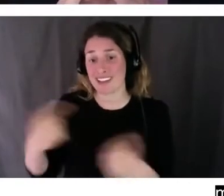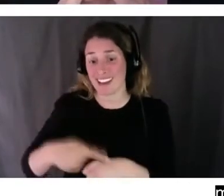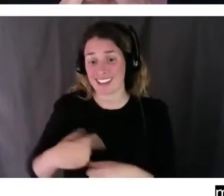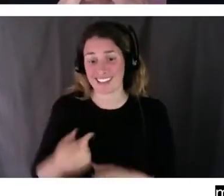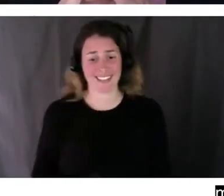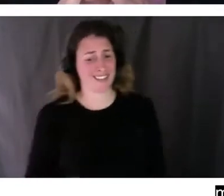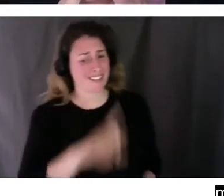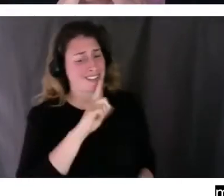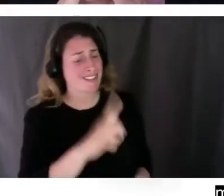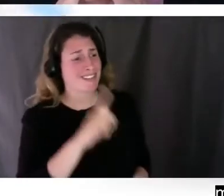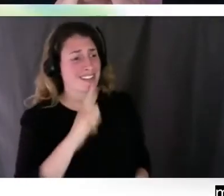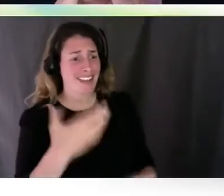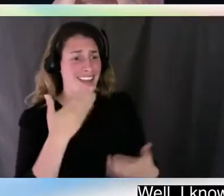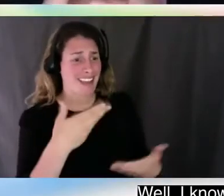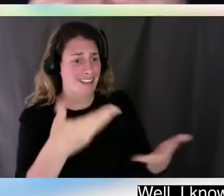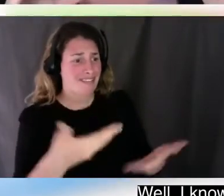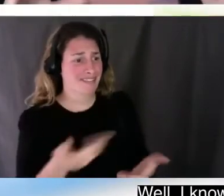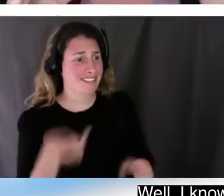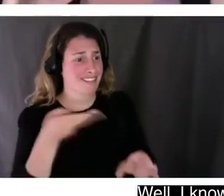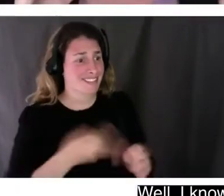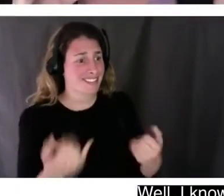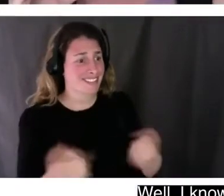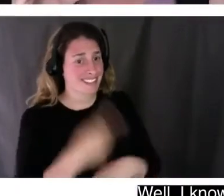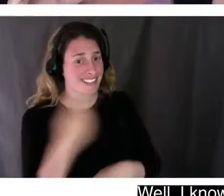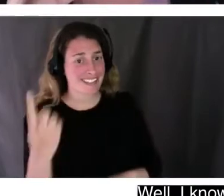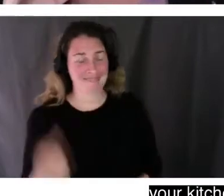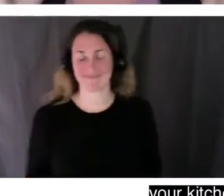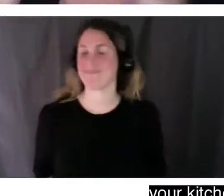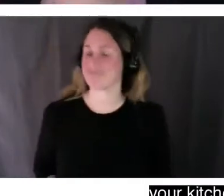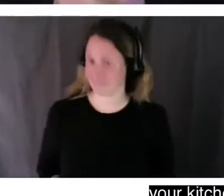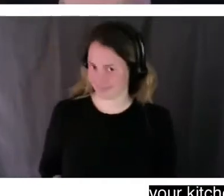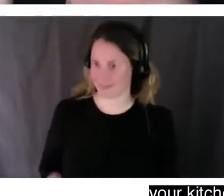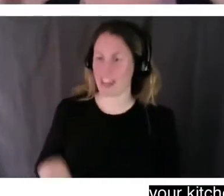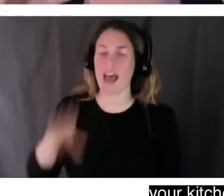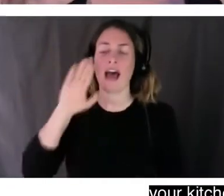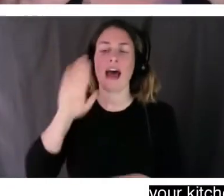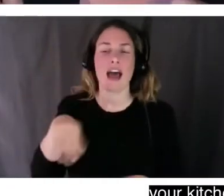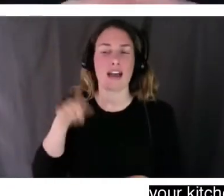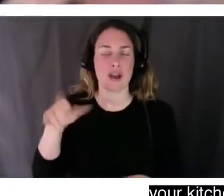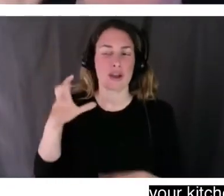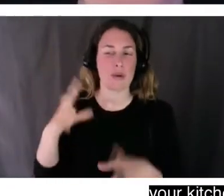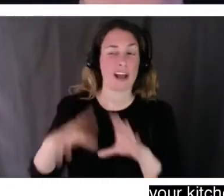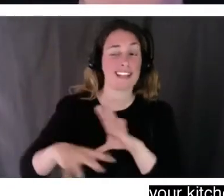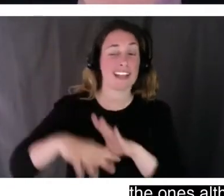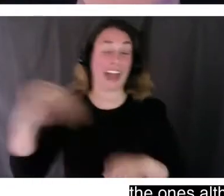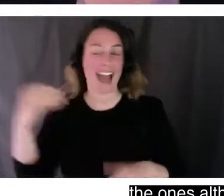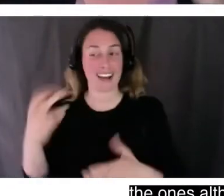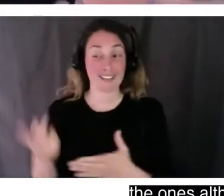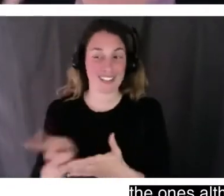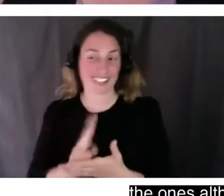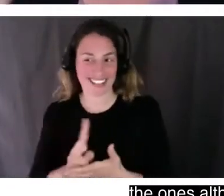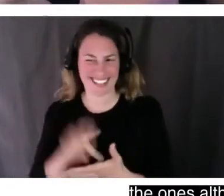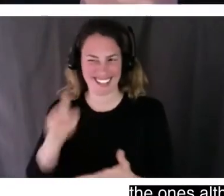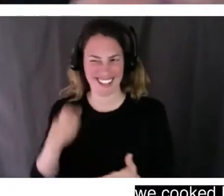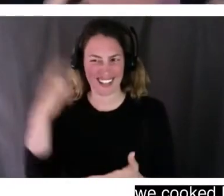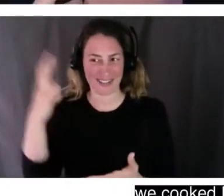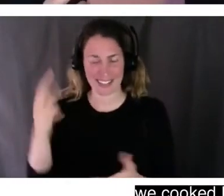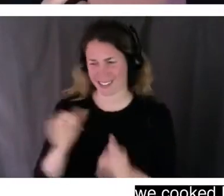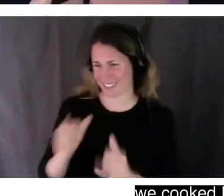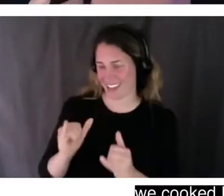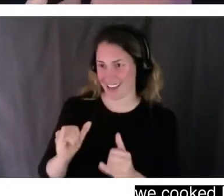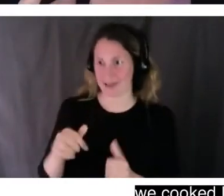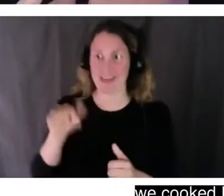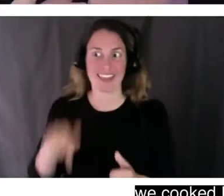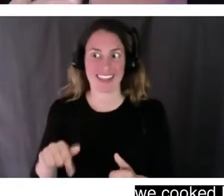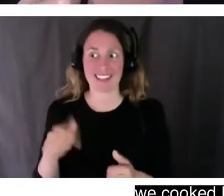Thank you very much for the invitation. Well, I know you need reasons to get out of your kitchen like I do. So this was one of the ones, although we could have shot it while we cooked,